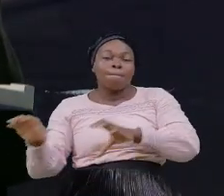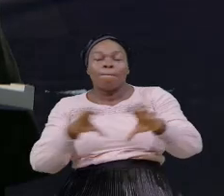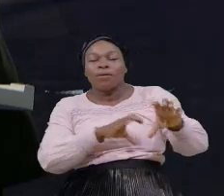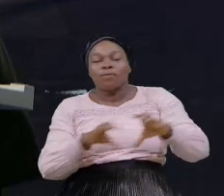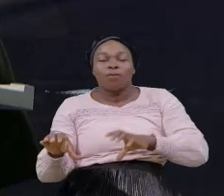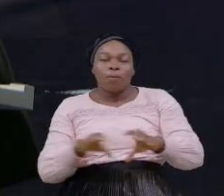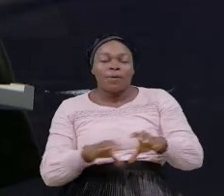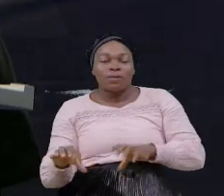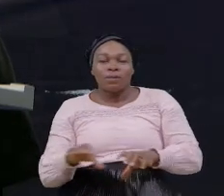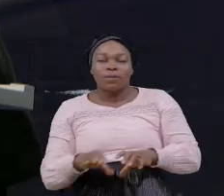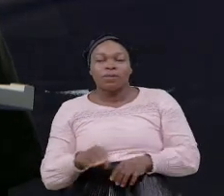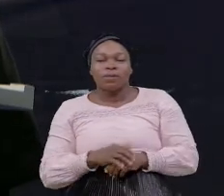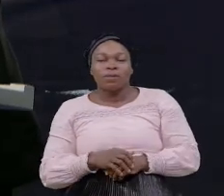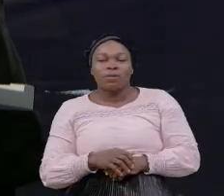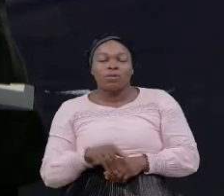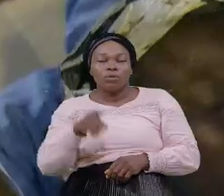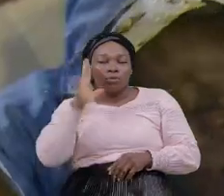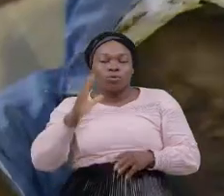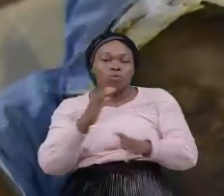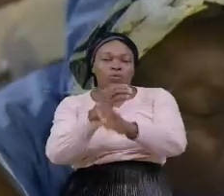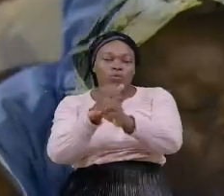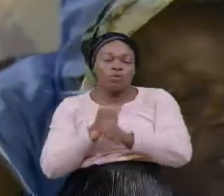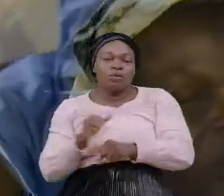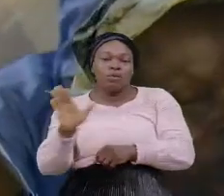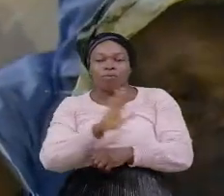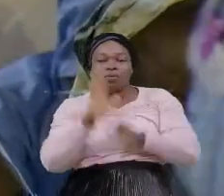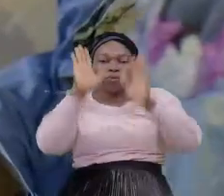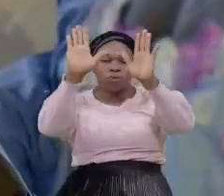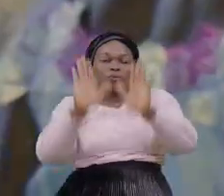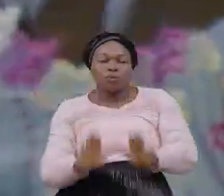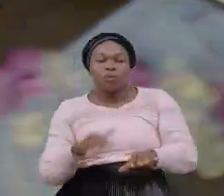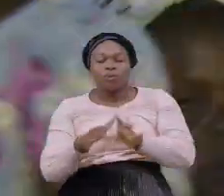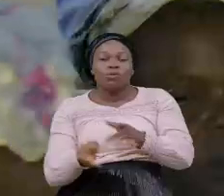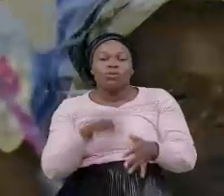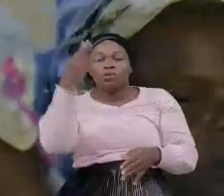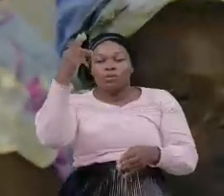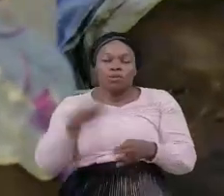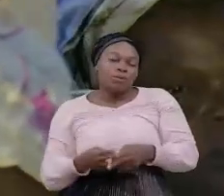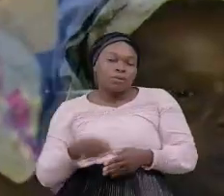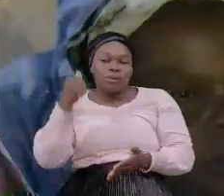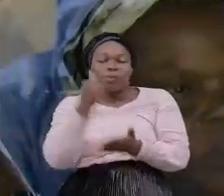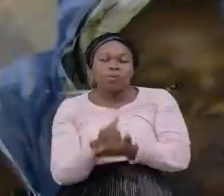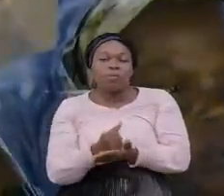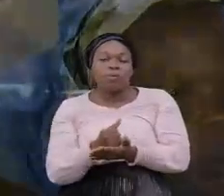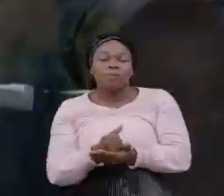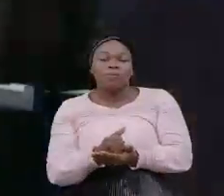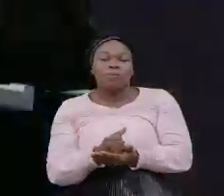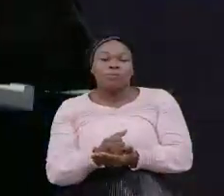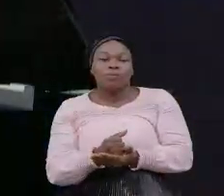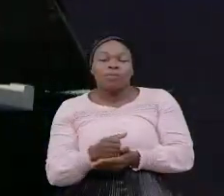You will receive your needed miracle. So the counselor stay there. You are going to bring them